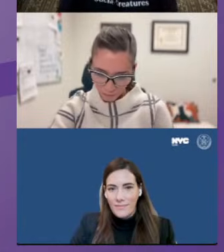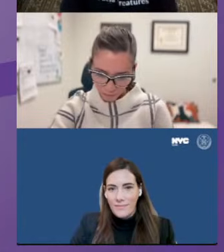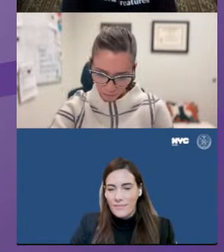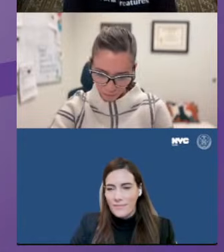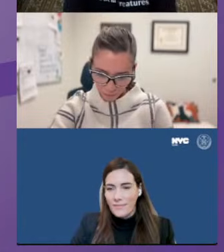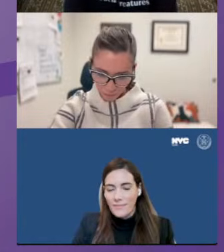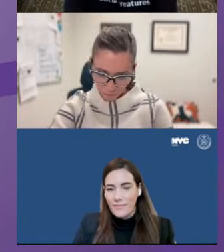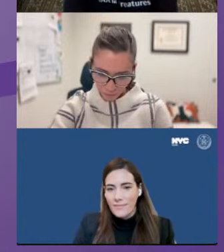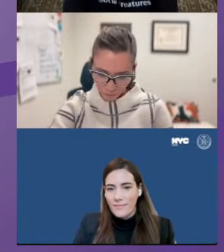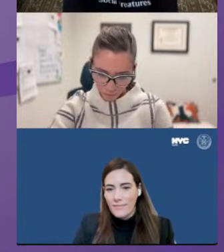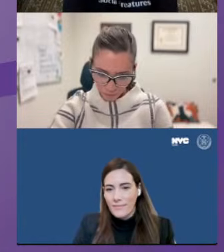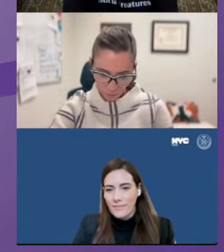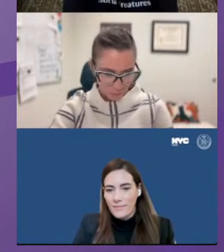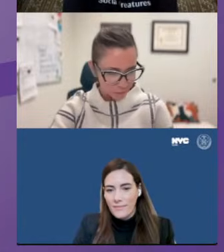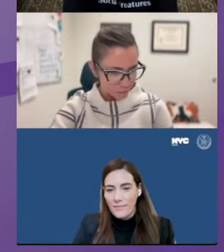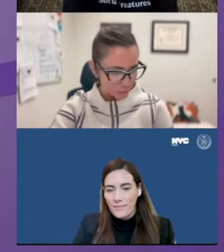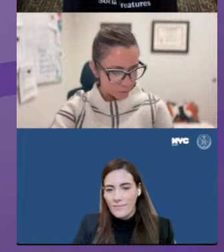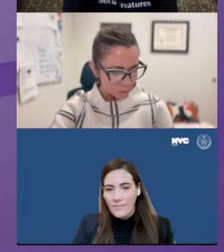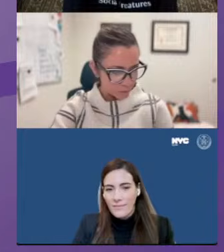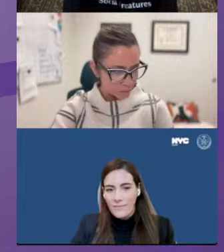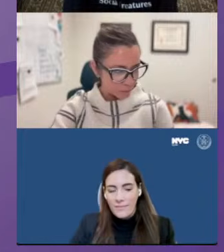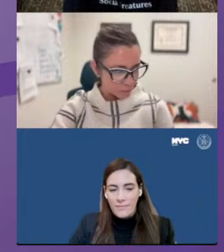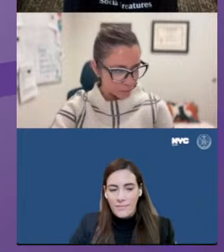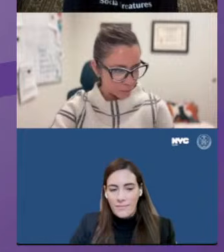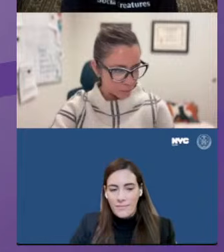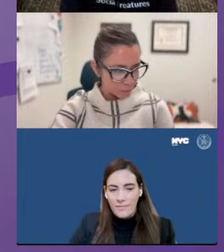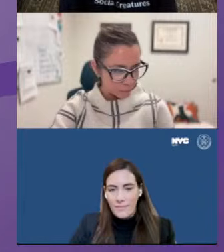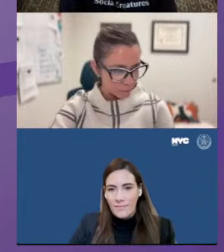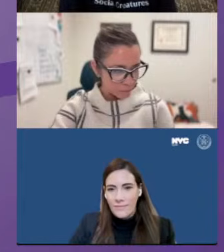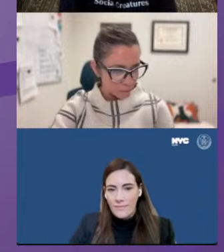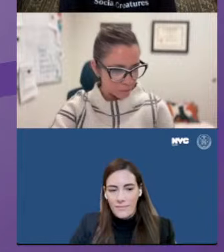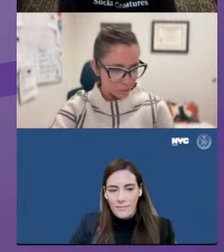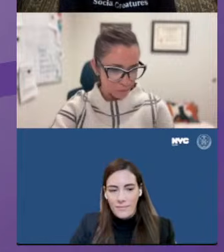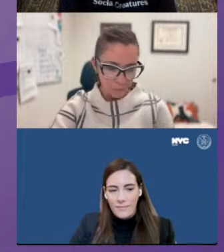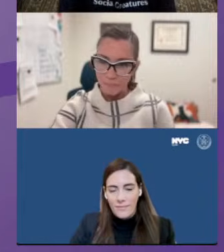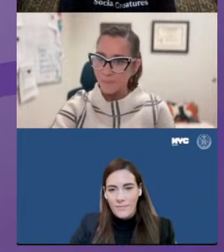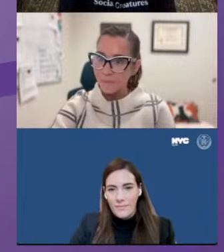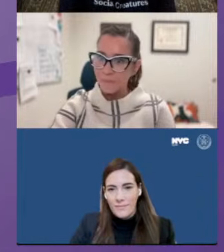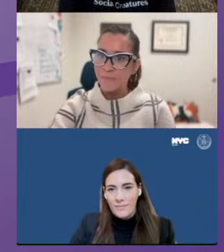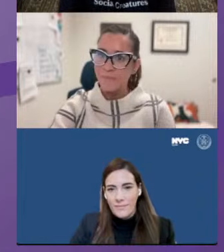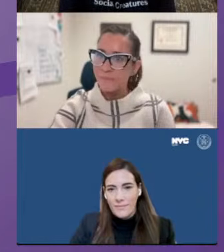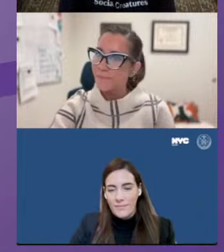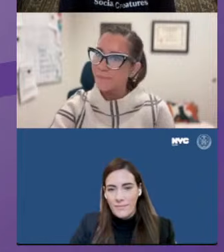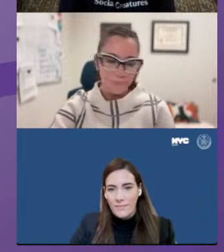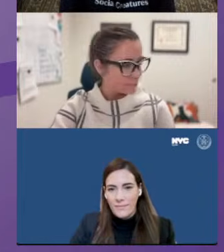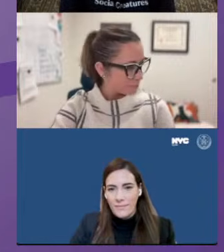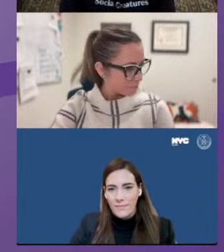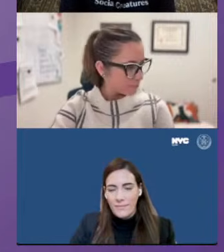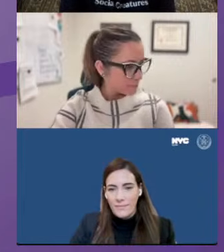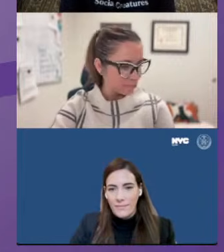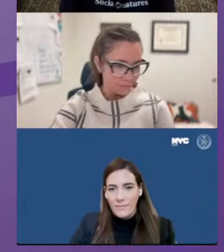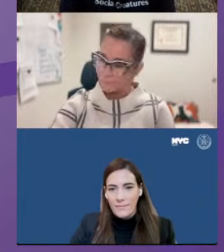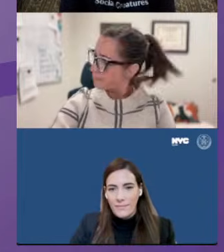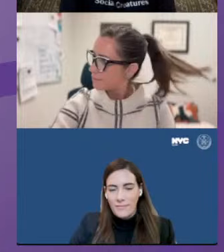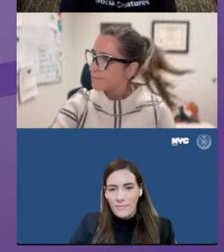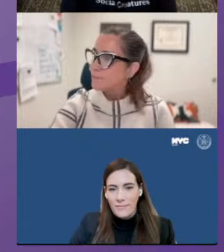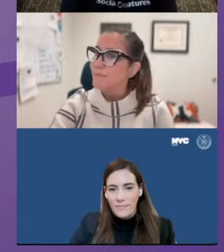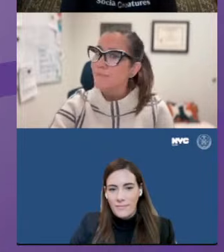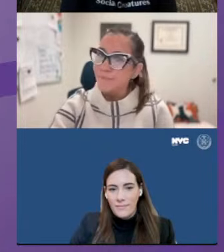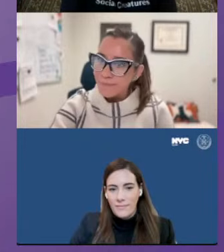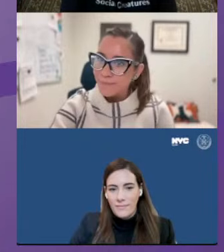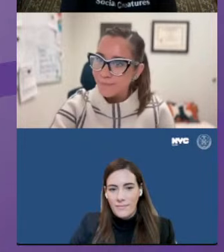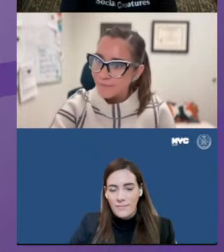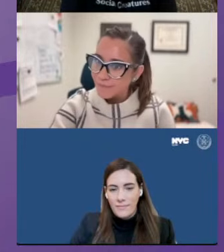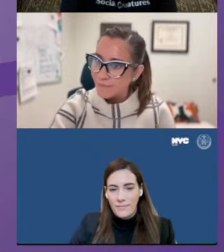if you don't mind. Can you tell us a little bit about the kinds of symptoms patients with long COVID are presenting with in your experience? Dr. Peluso,